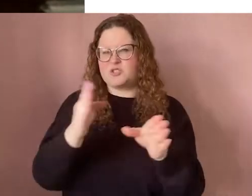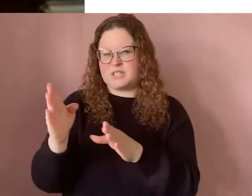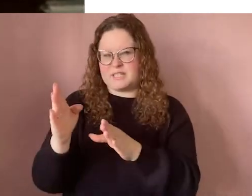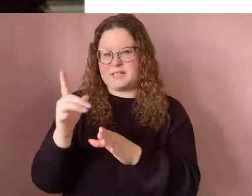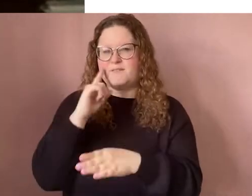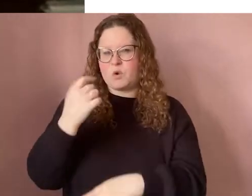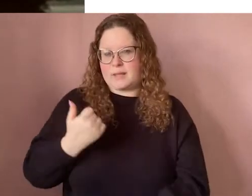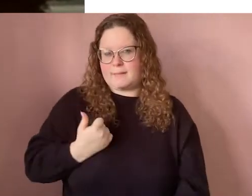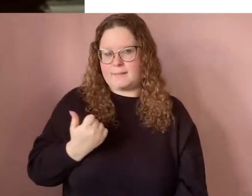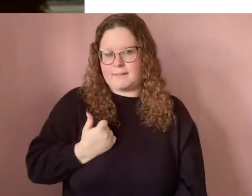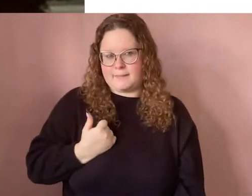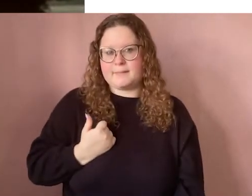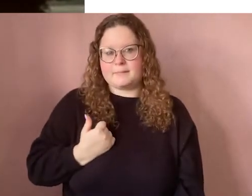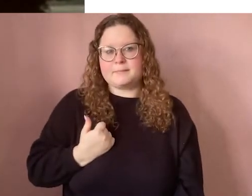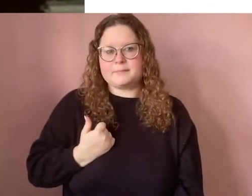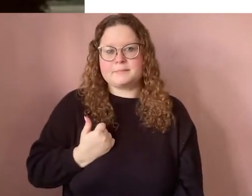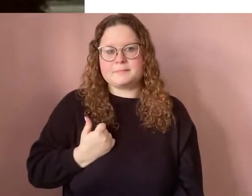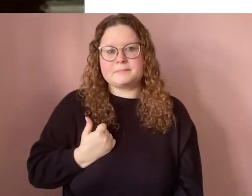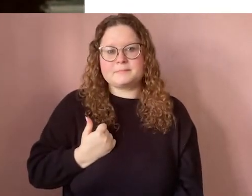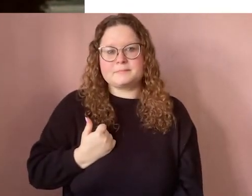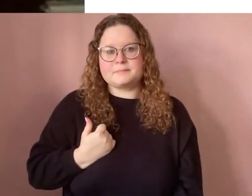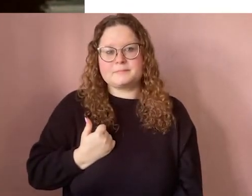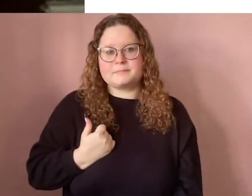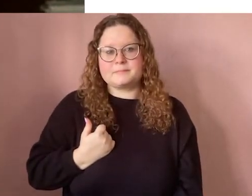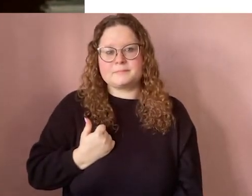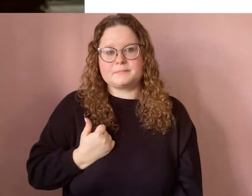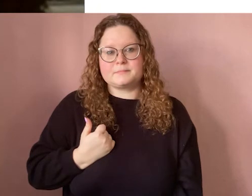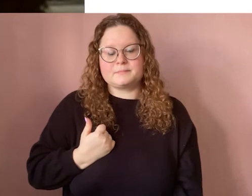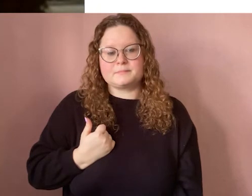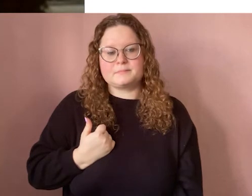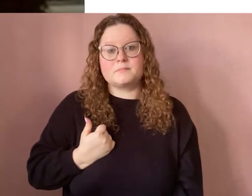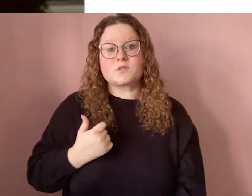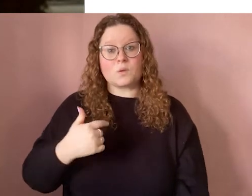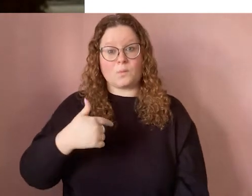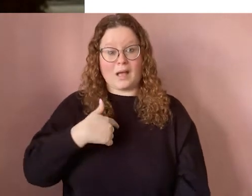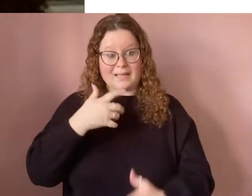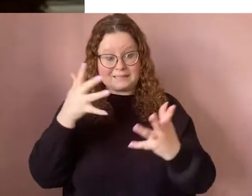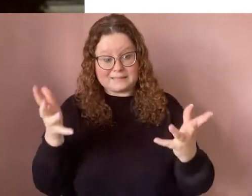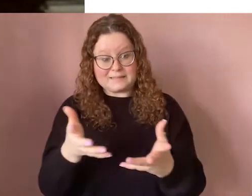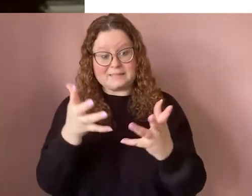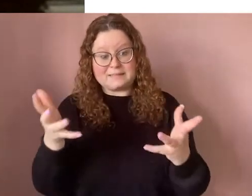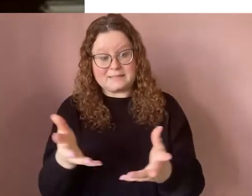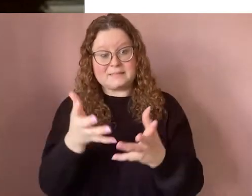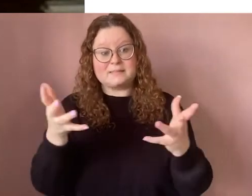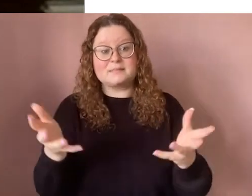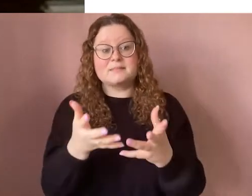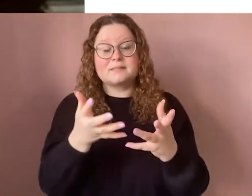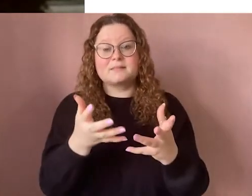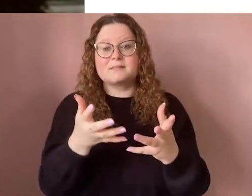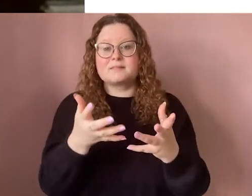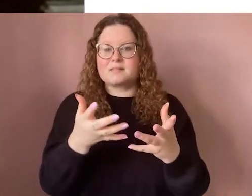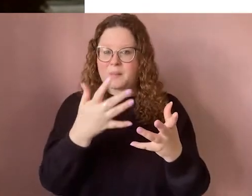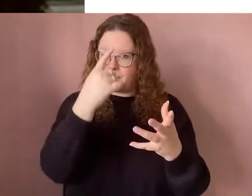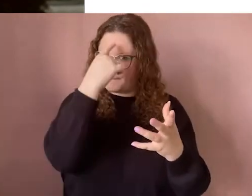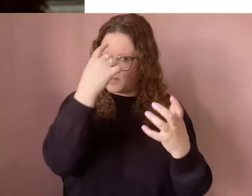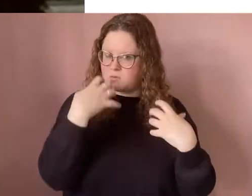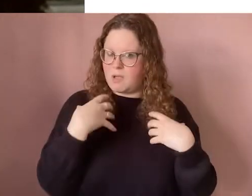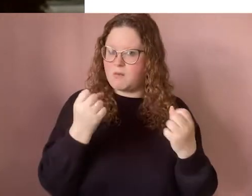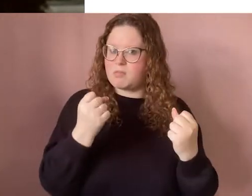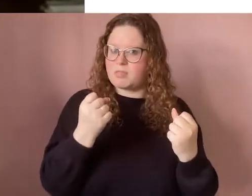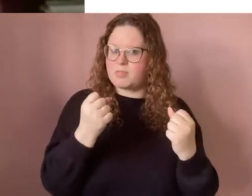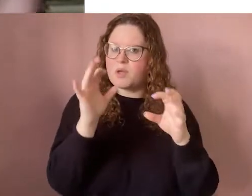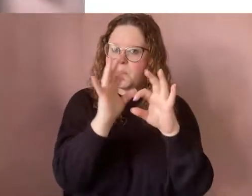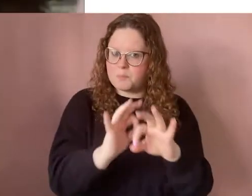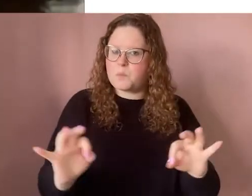urging, and God bless him for this, he's put mental health into that strategy to ensure that this